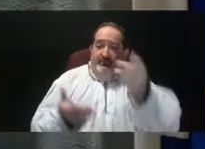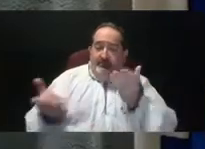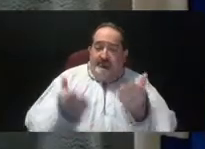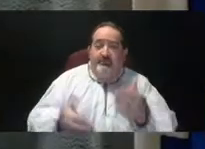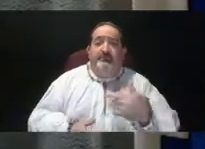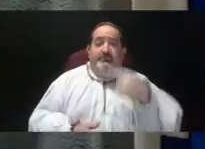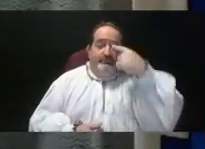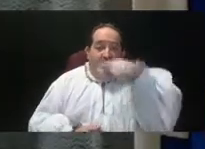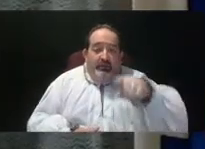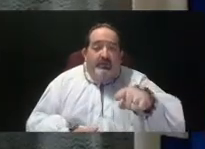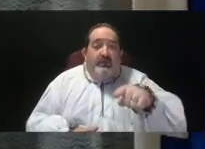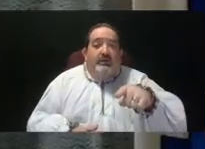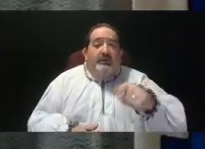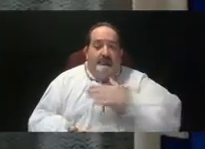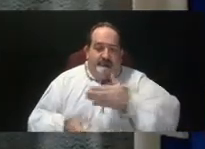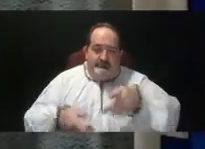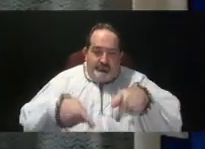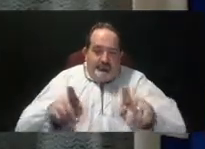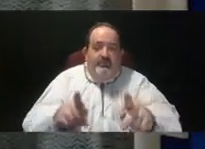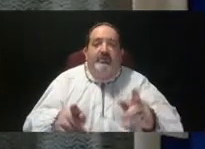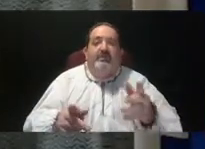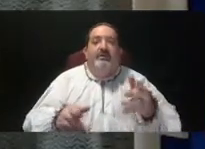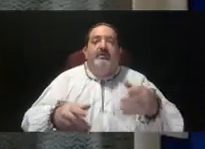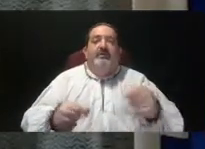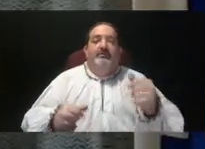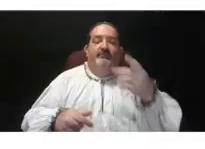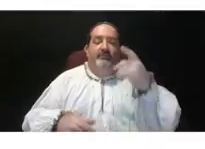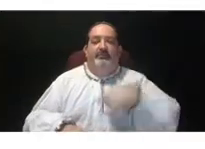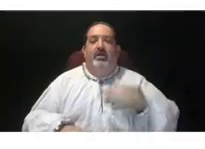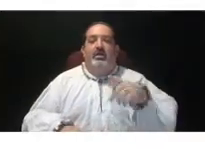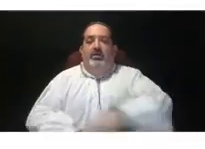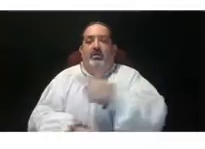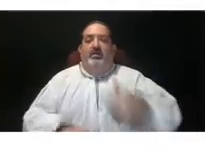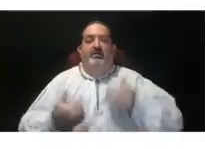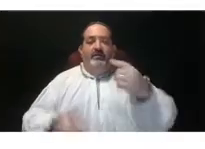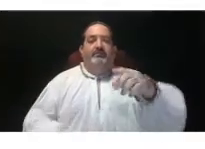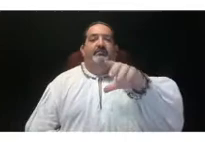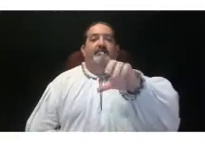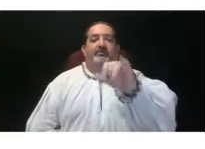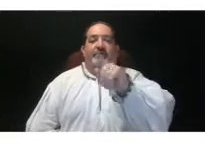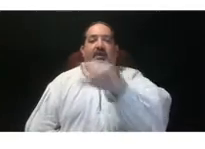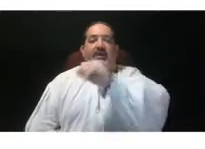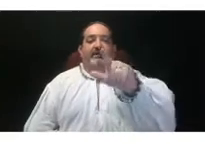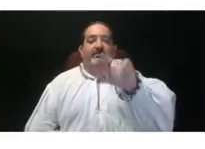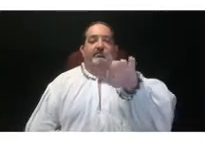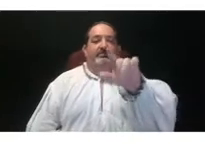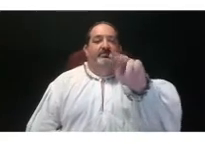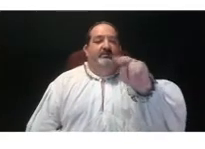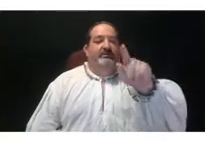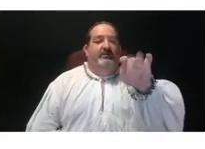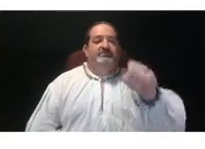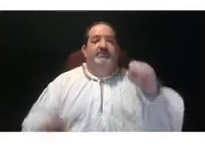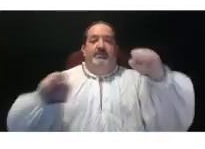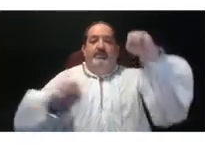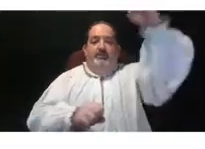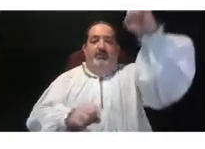to retire. Long live Iliad and Vitasha. Hip hip. Hip